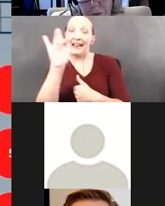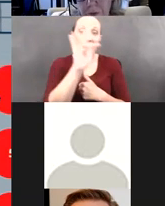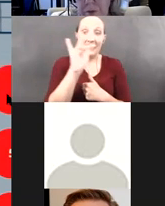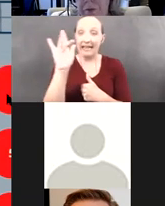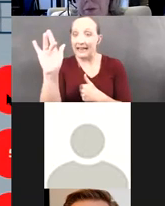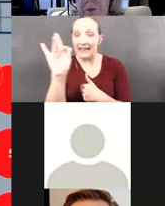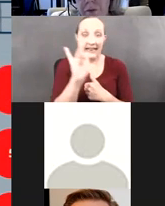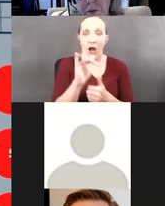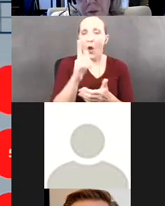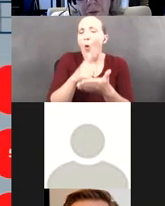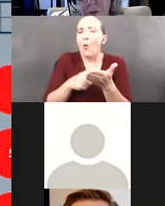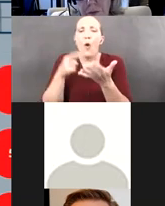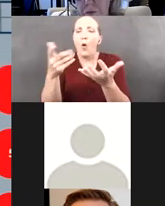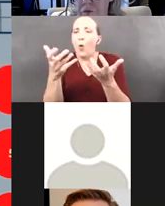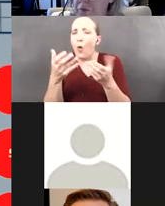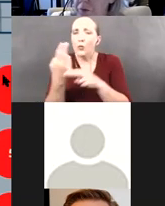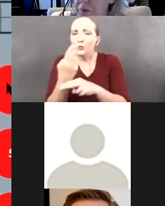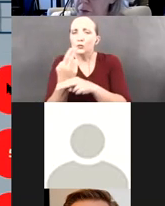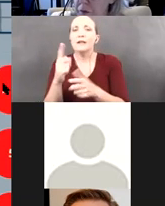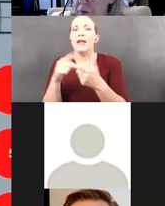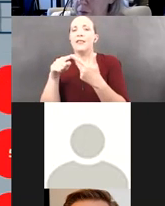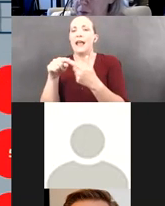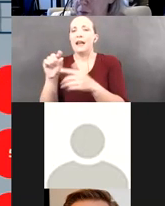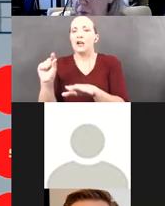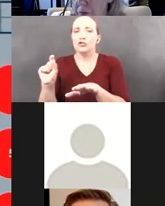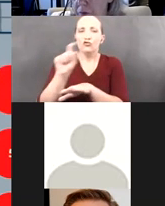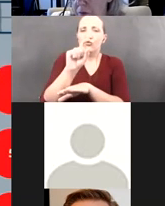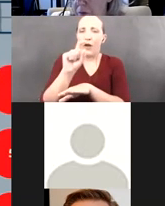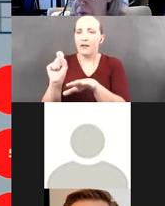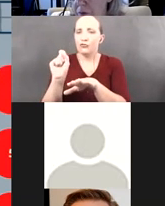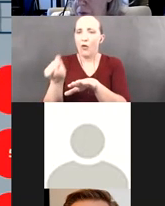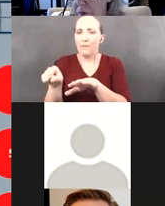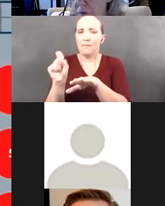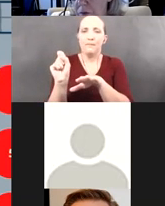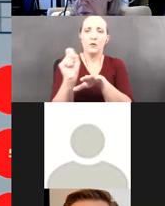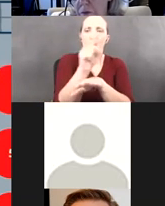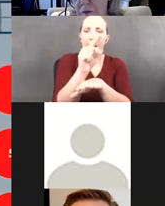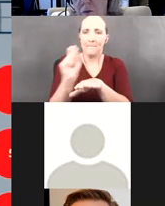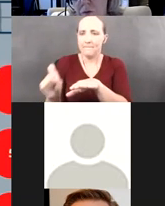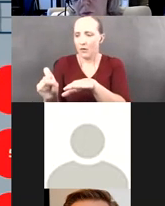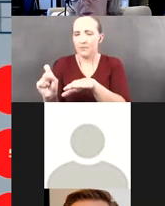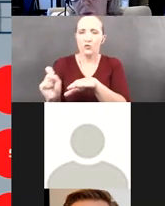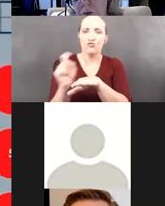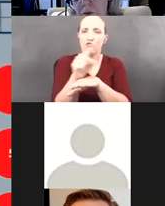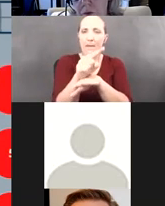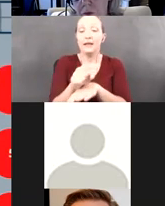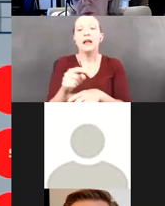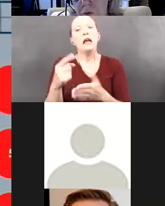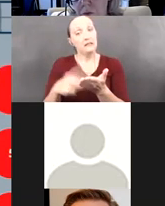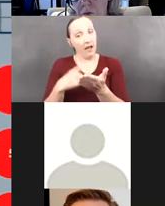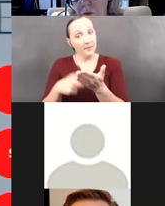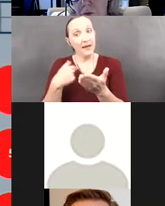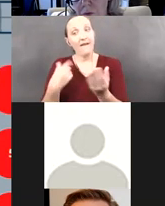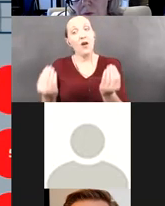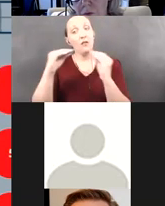tiene que use hacer clic lo and que drag quiere it to the utilizar screen. y arrastrarlo a la pantalla en medio. For some manipulatives, there will be Para extra algunos information